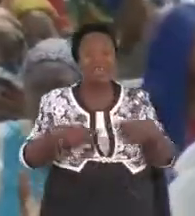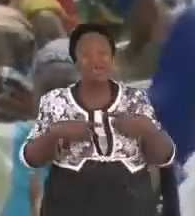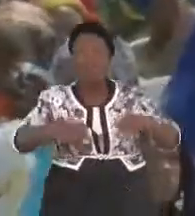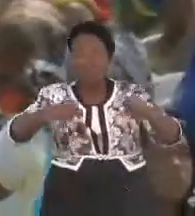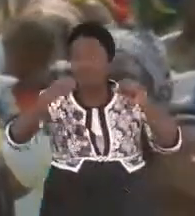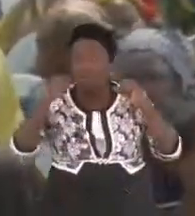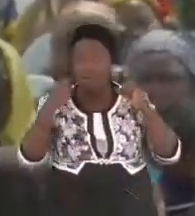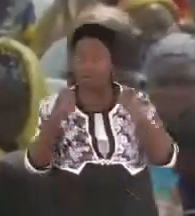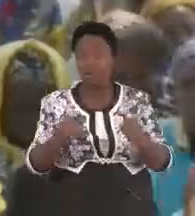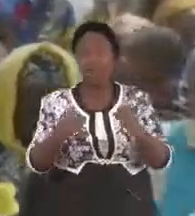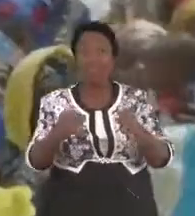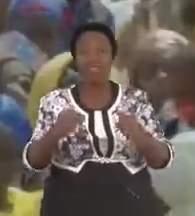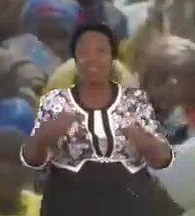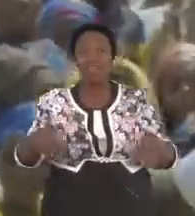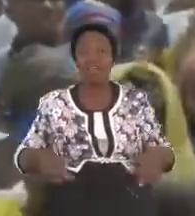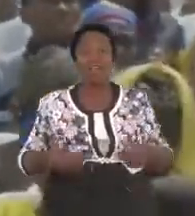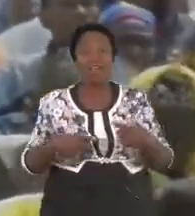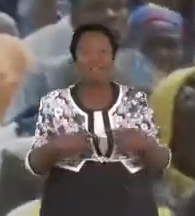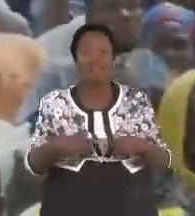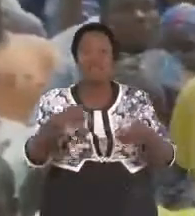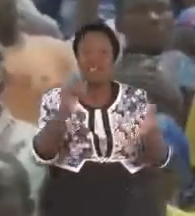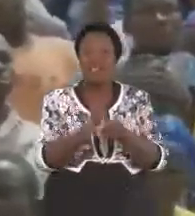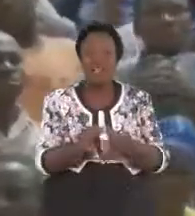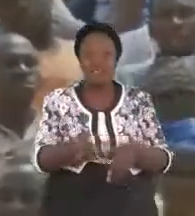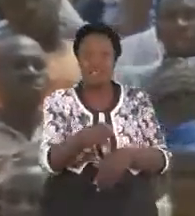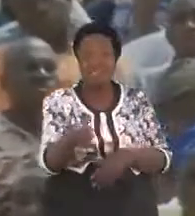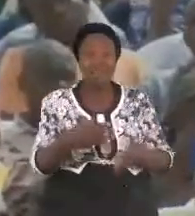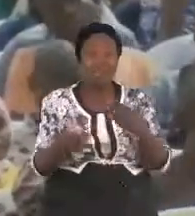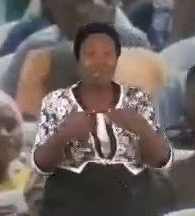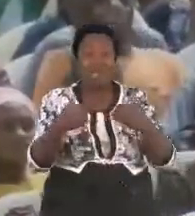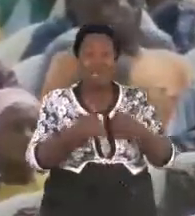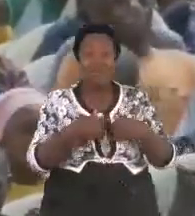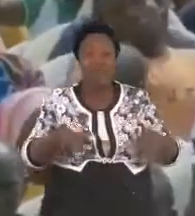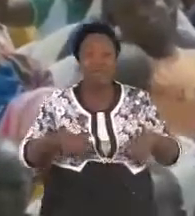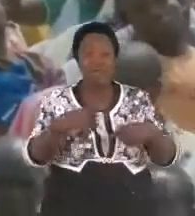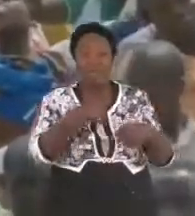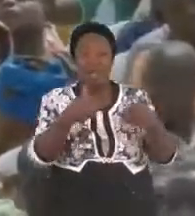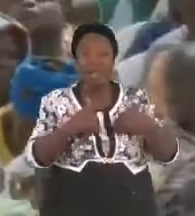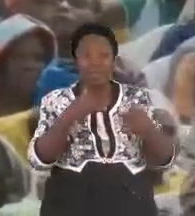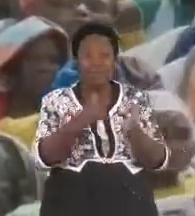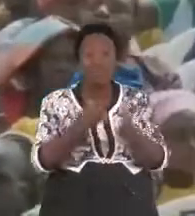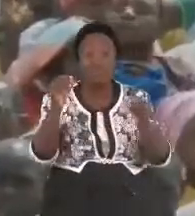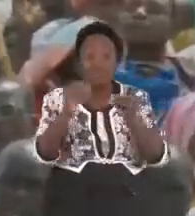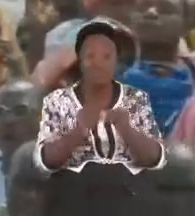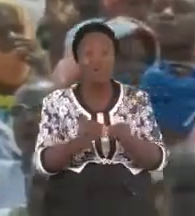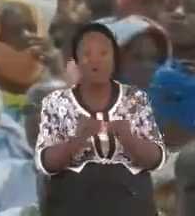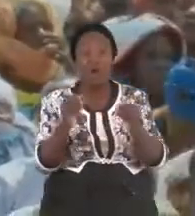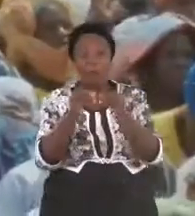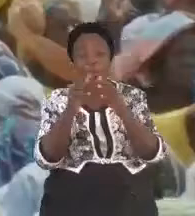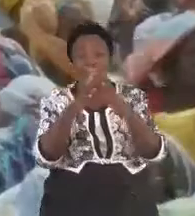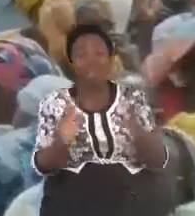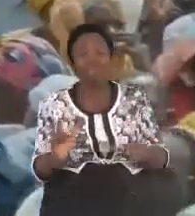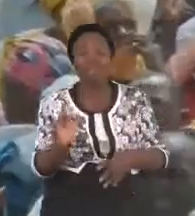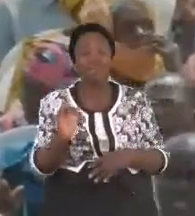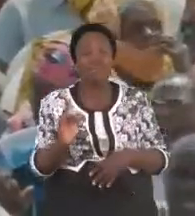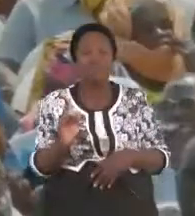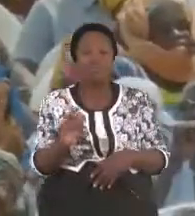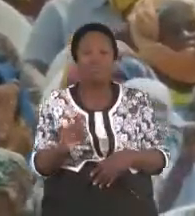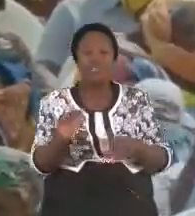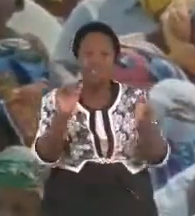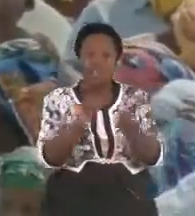strengthened life, that they might have life and have it more abundantly. That's